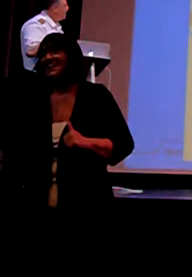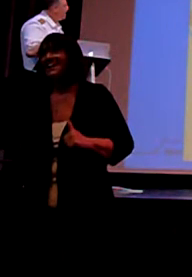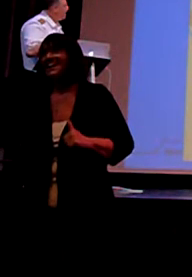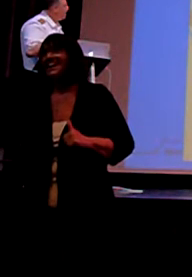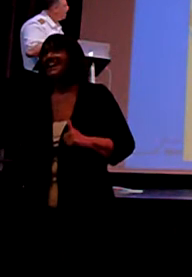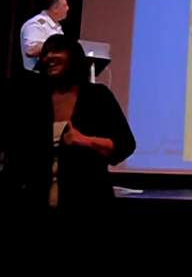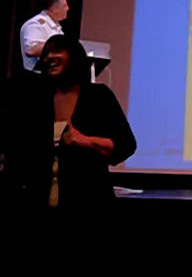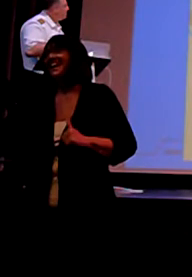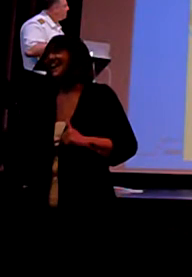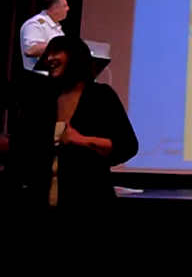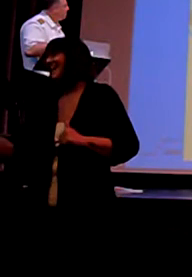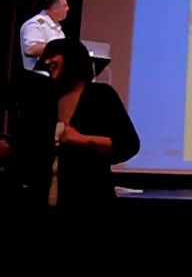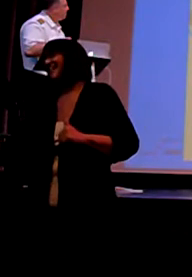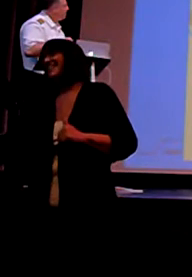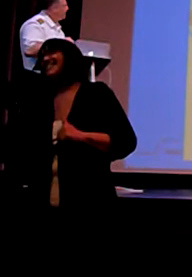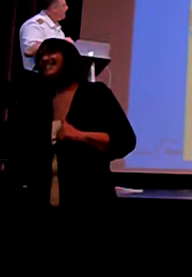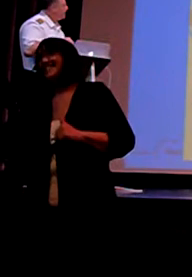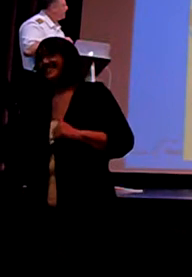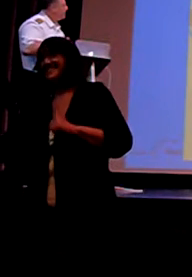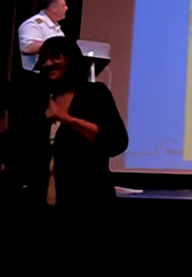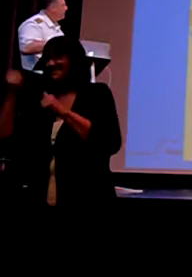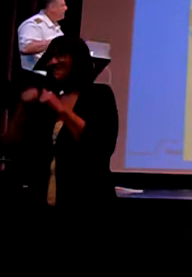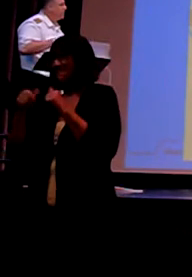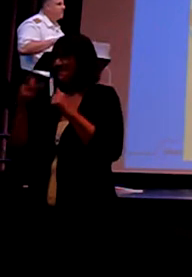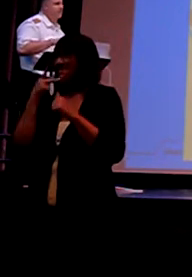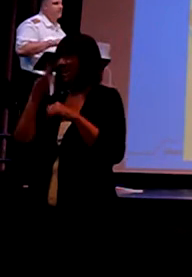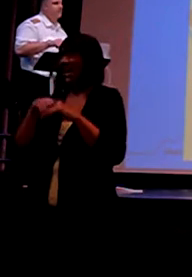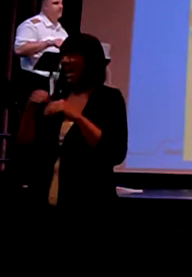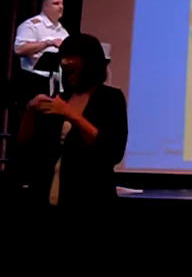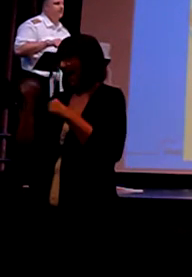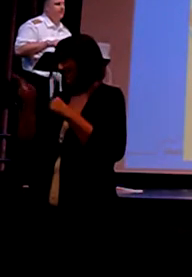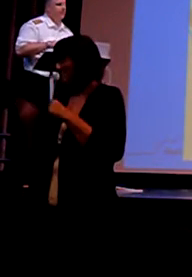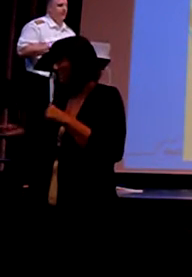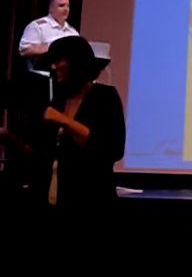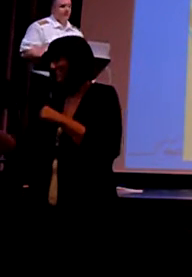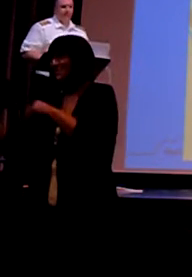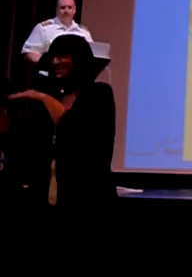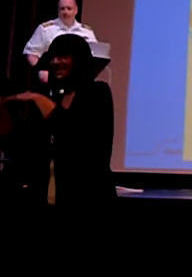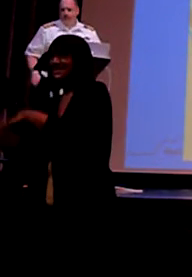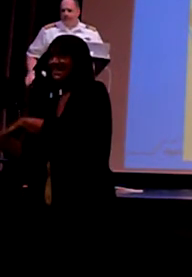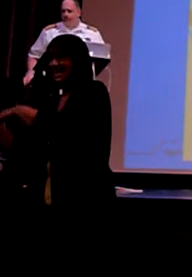and came out again here to head out to sea.